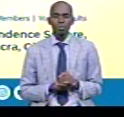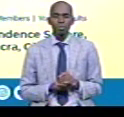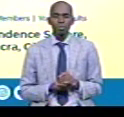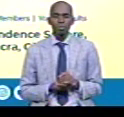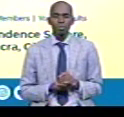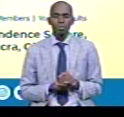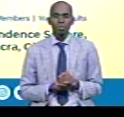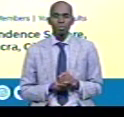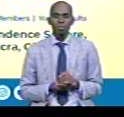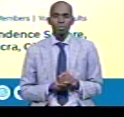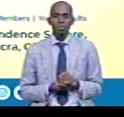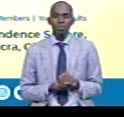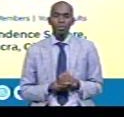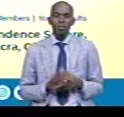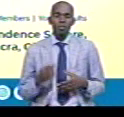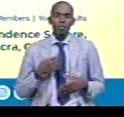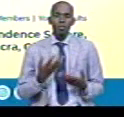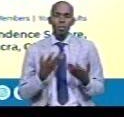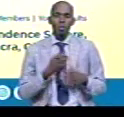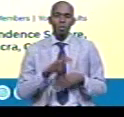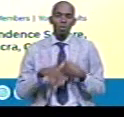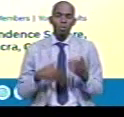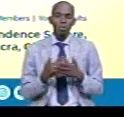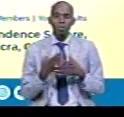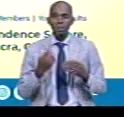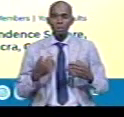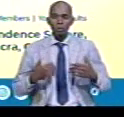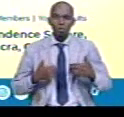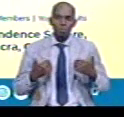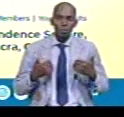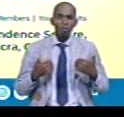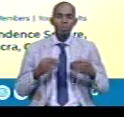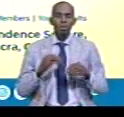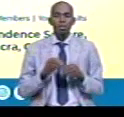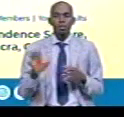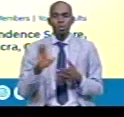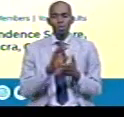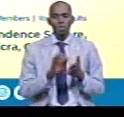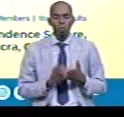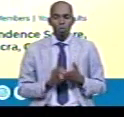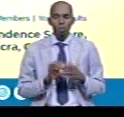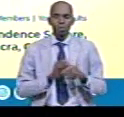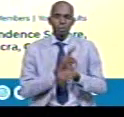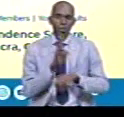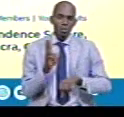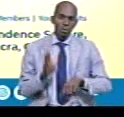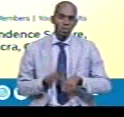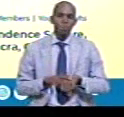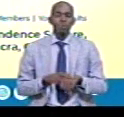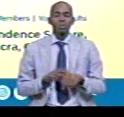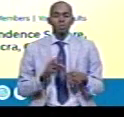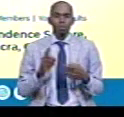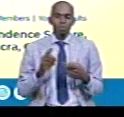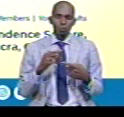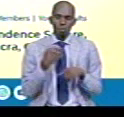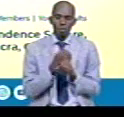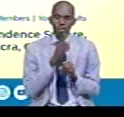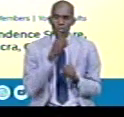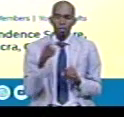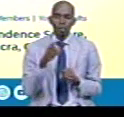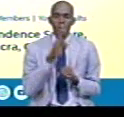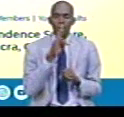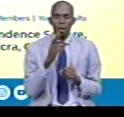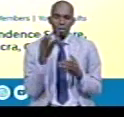So we want all the youth in the nation to ensure that they are present, and also all